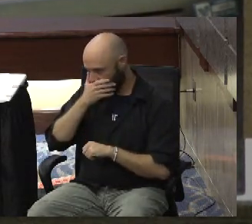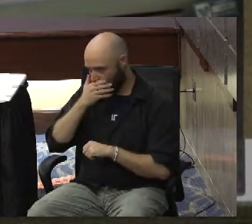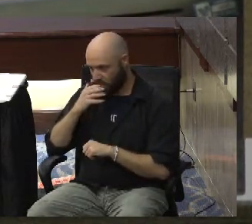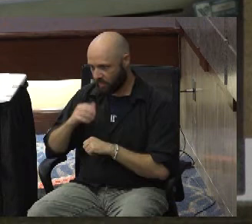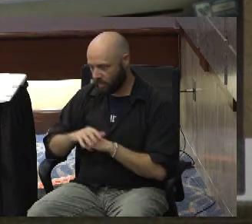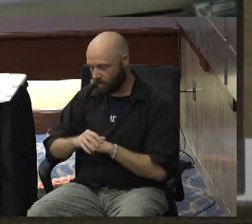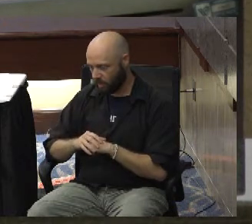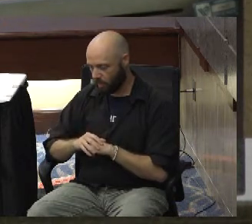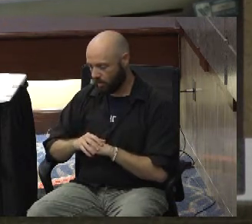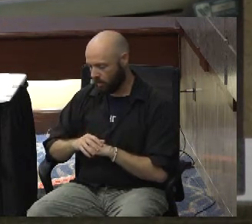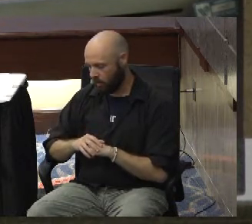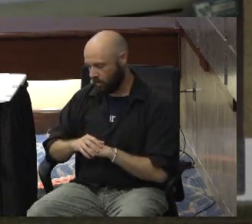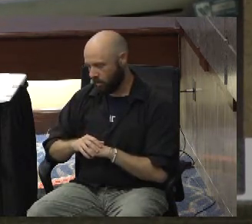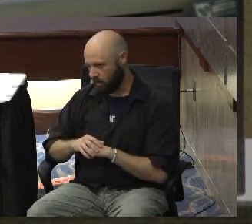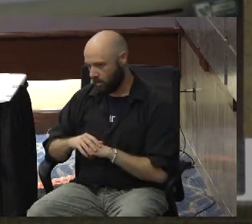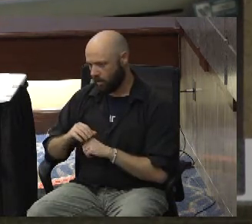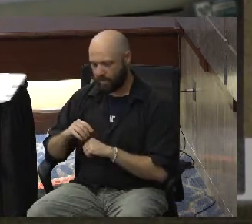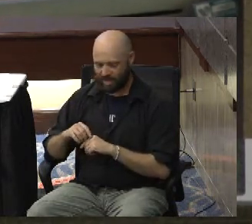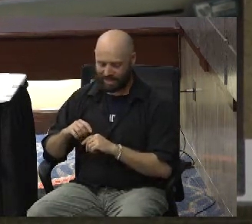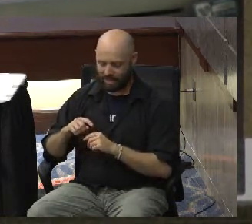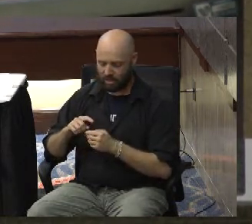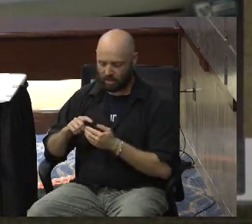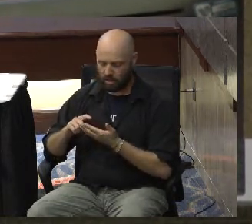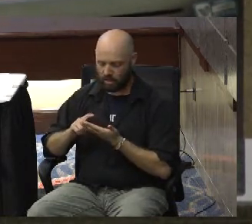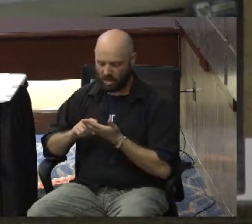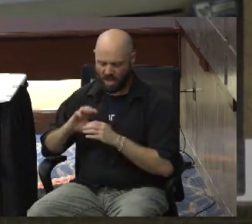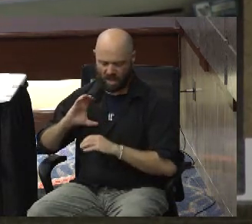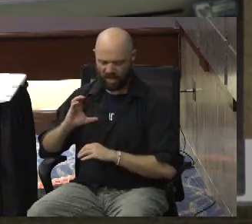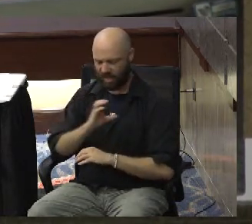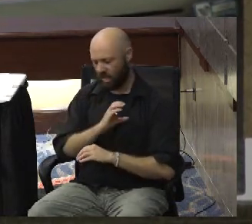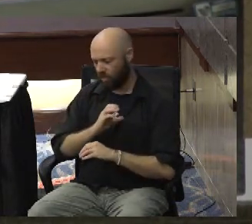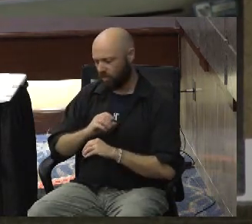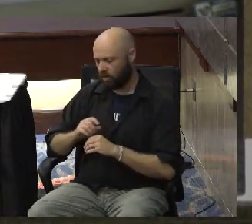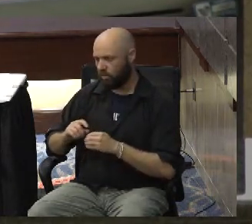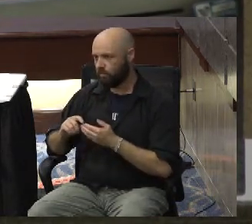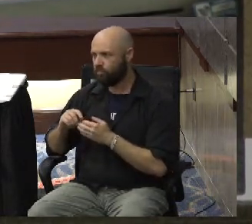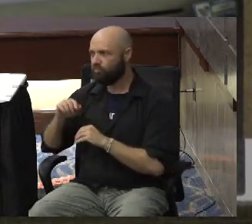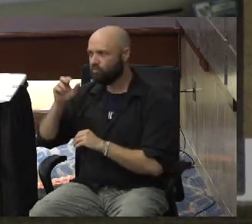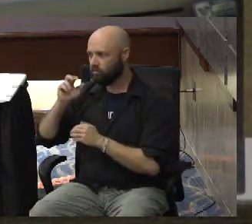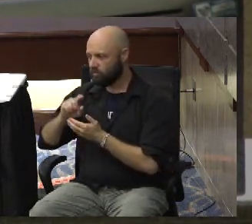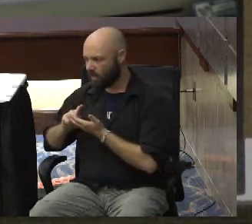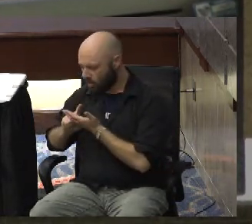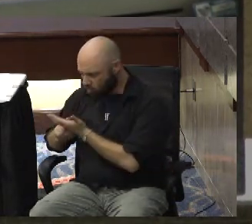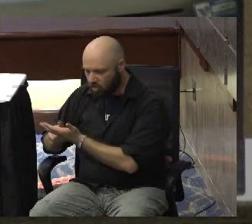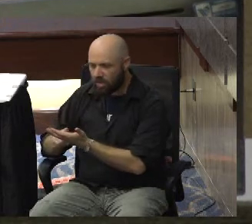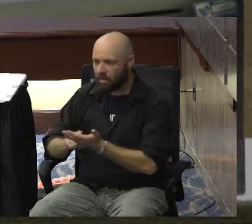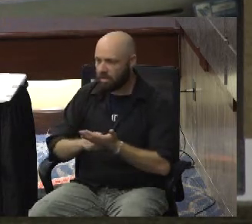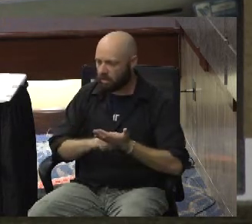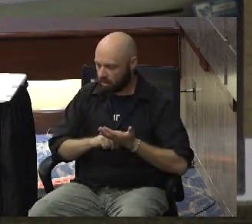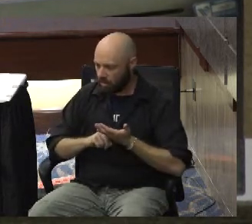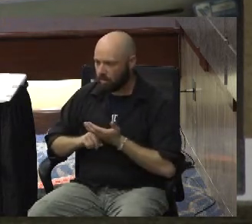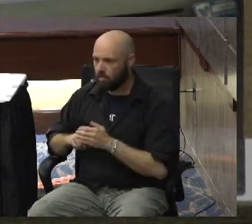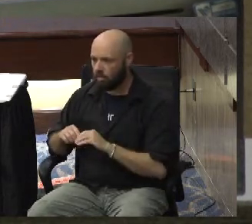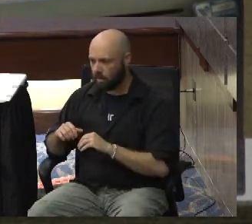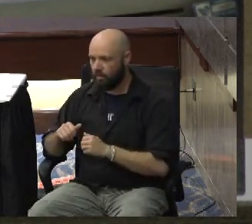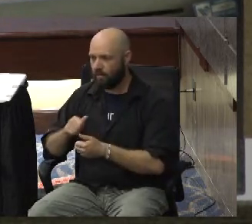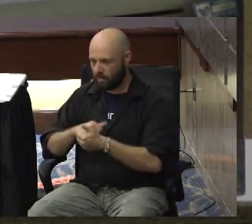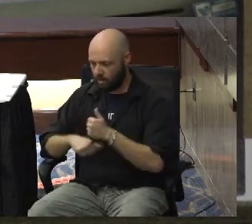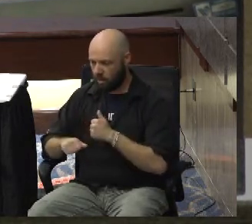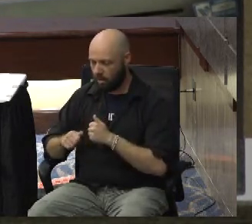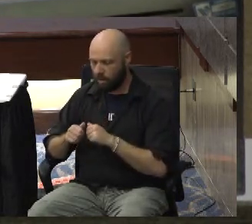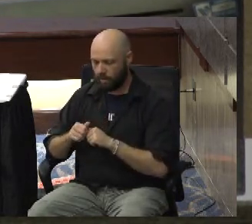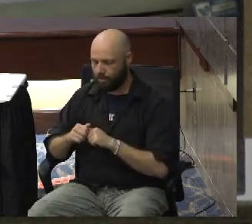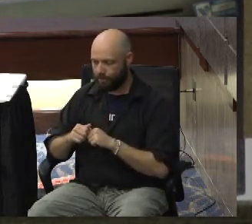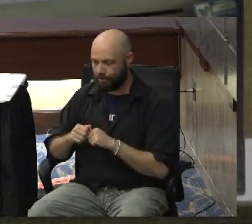engaged in civil discourse, but I really believe that this council is committed to hearing each other and thinking critically and listening and being